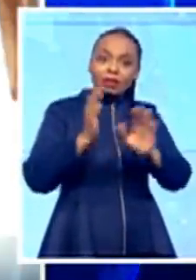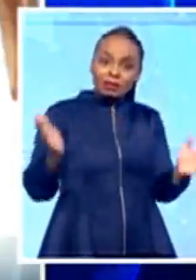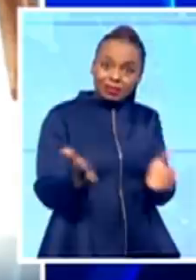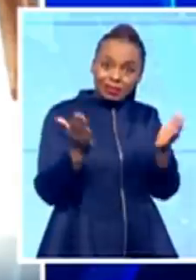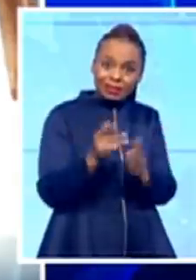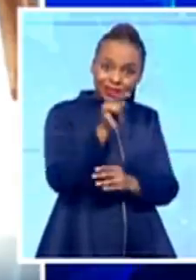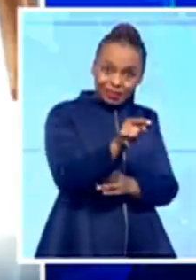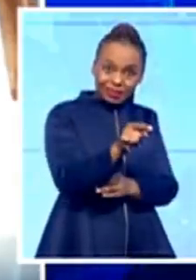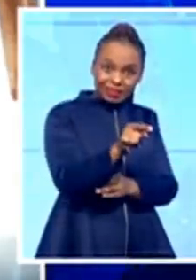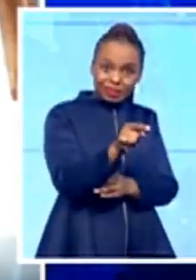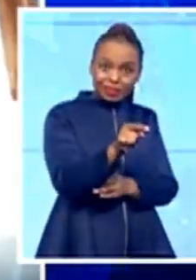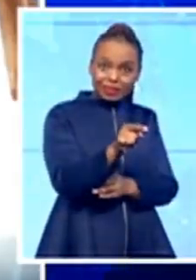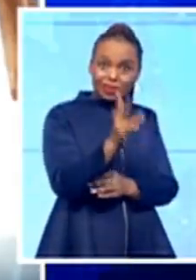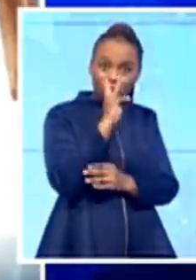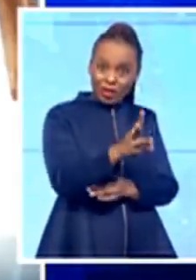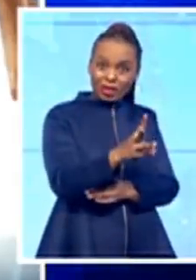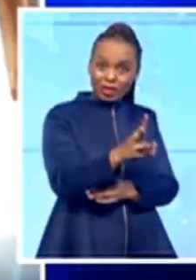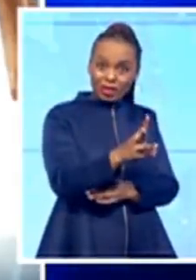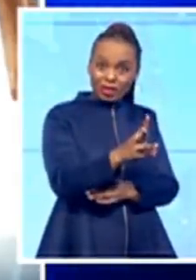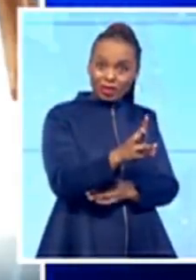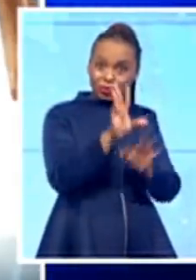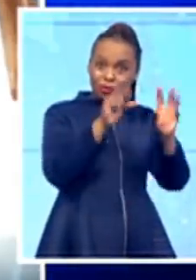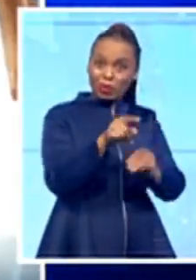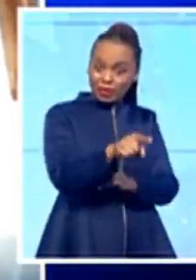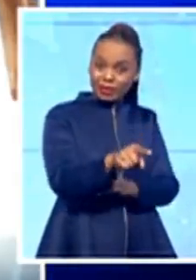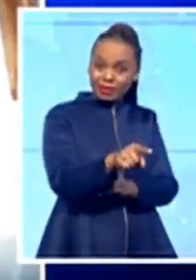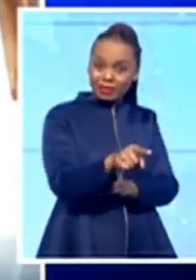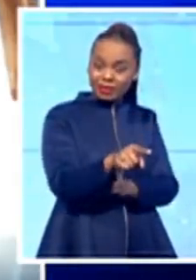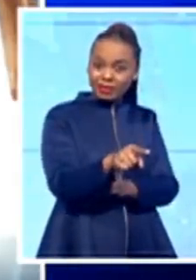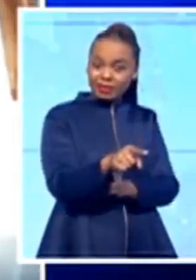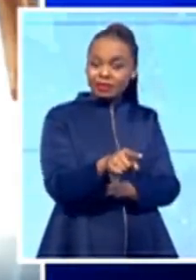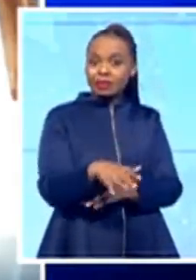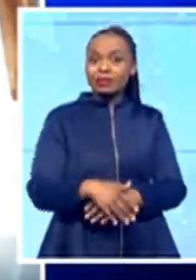Like I said before, the foundation condemns